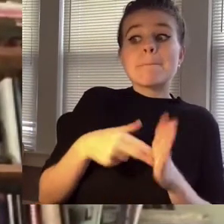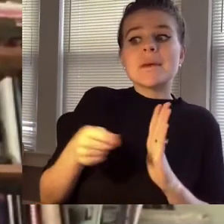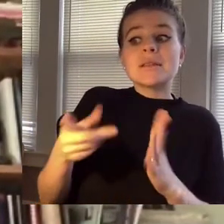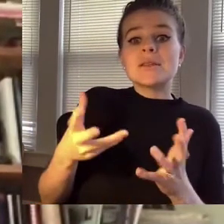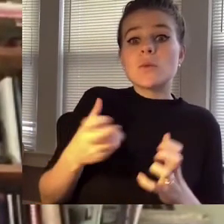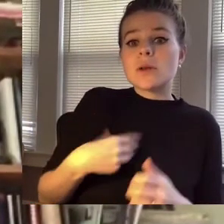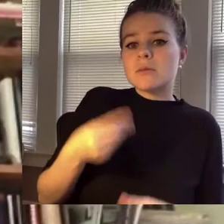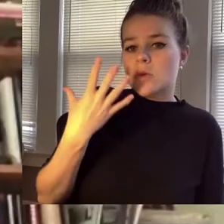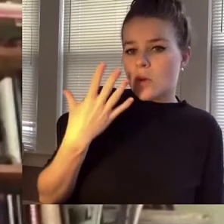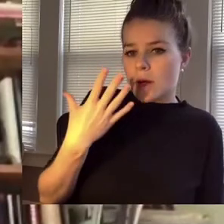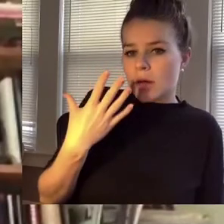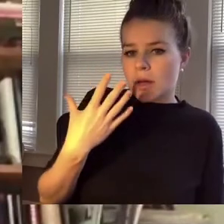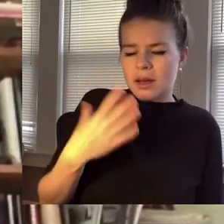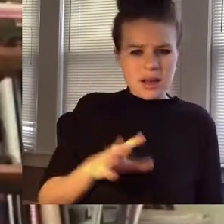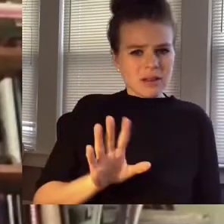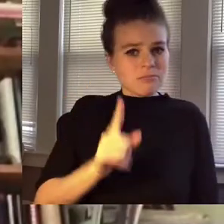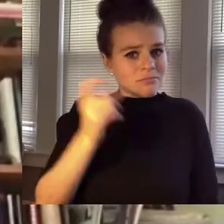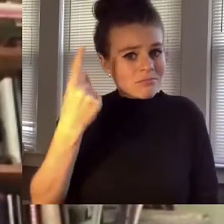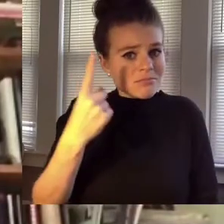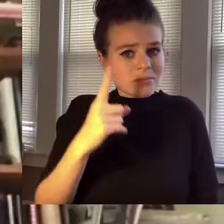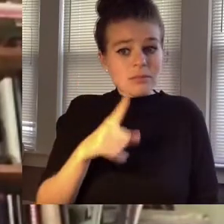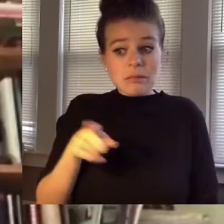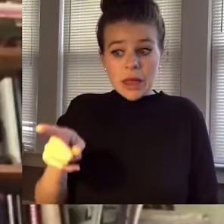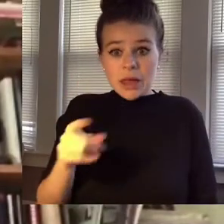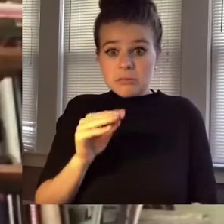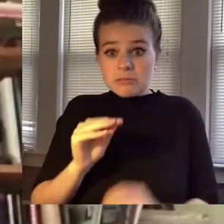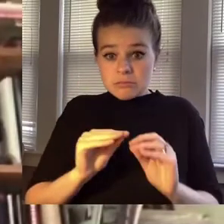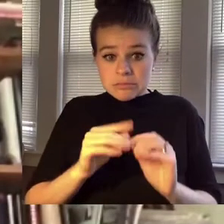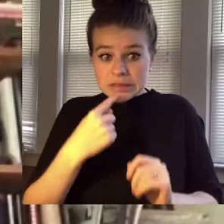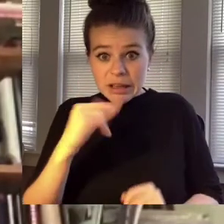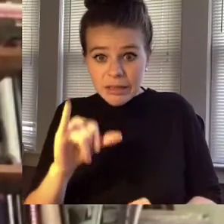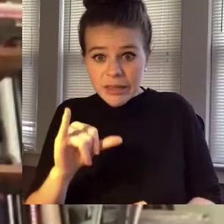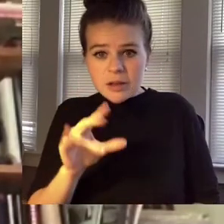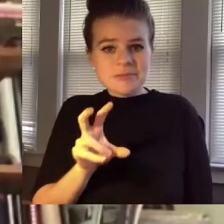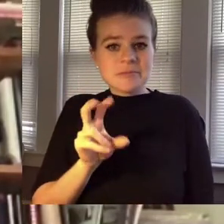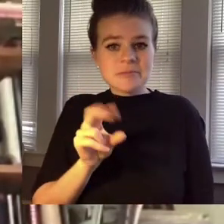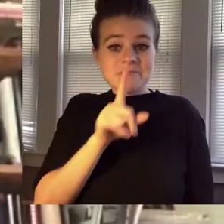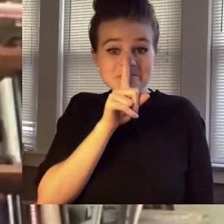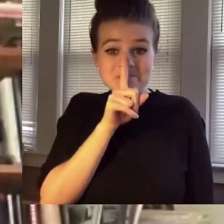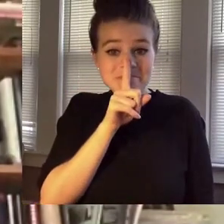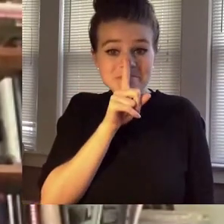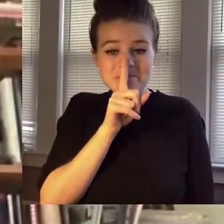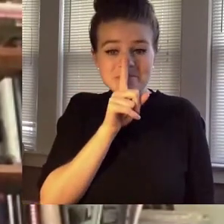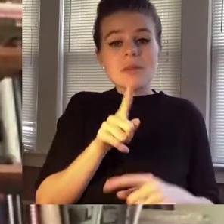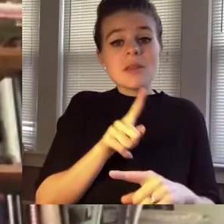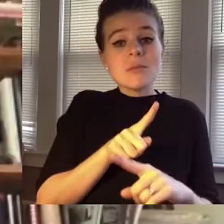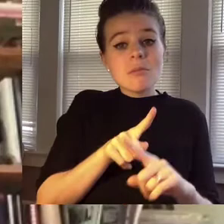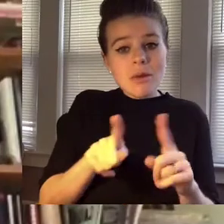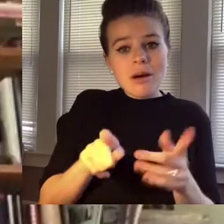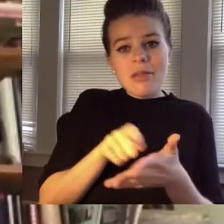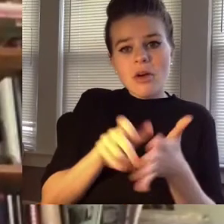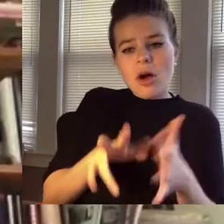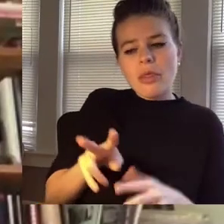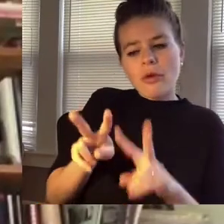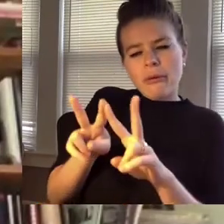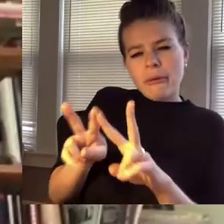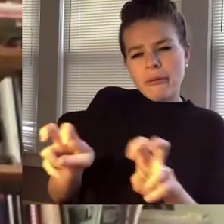unfair to him because he didn't say that. But Langston Hughes extrapolates from it that his anxiety